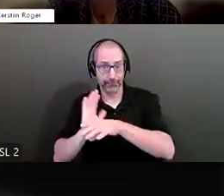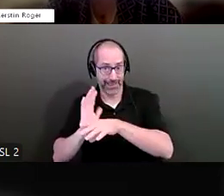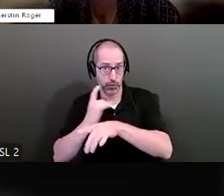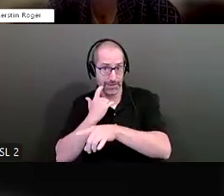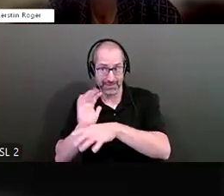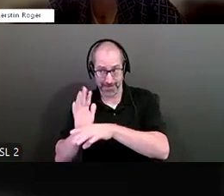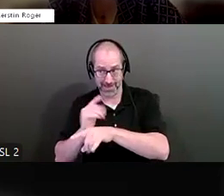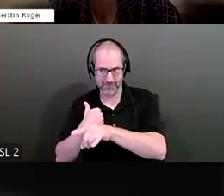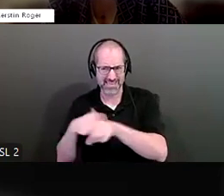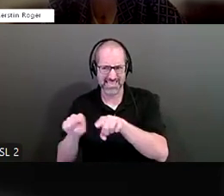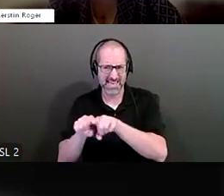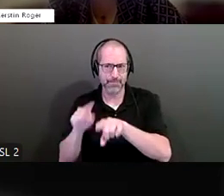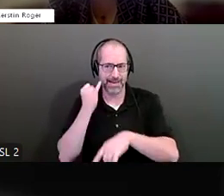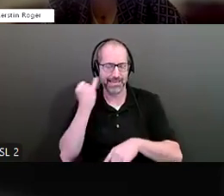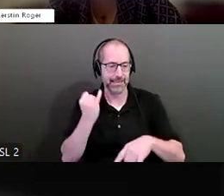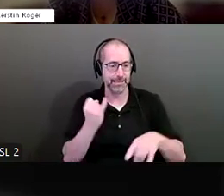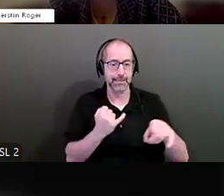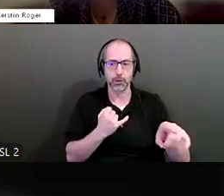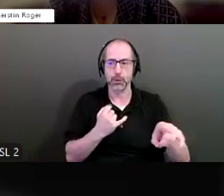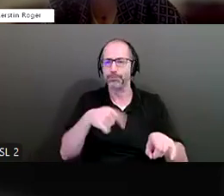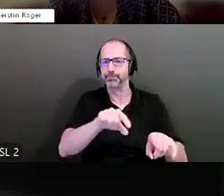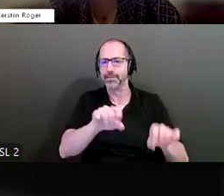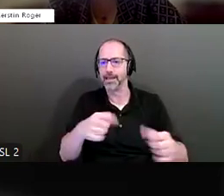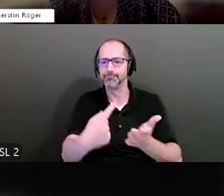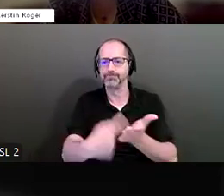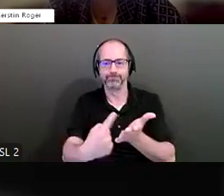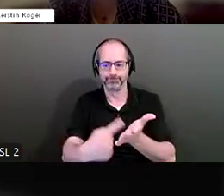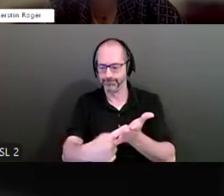come back to it in our discussion time.